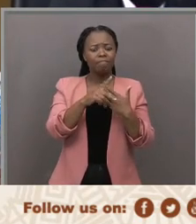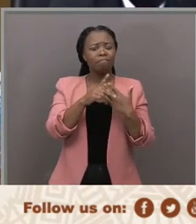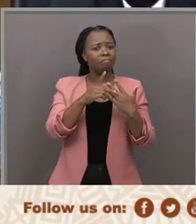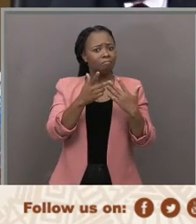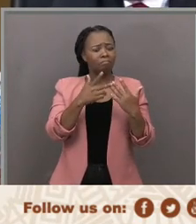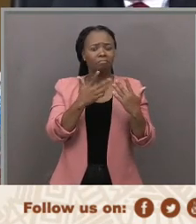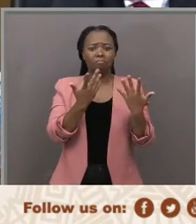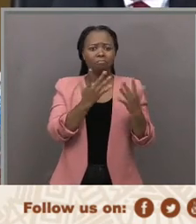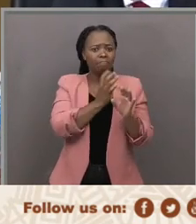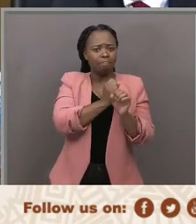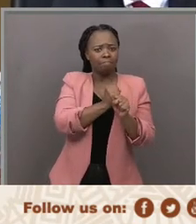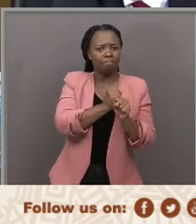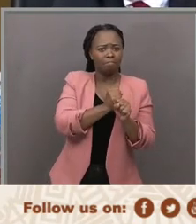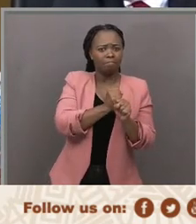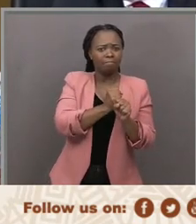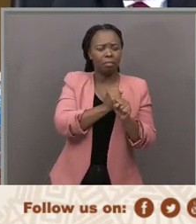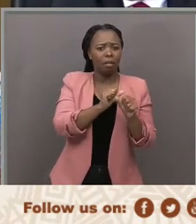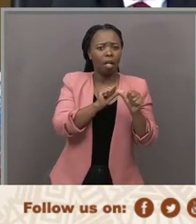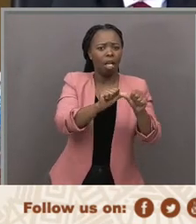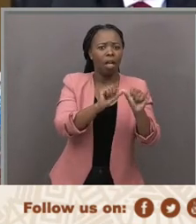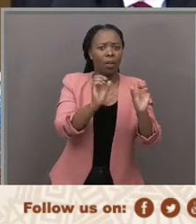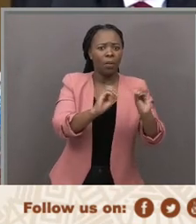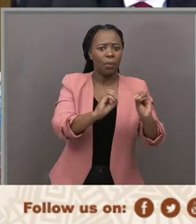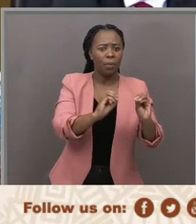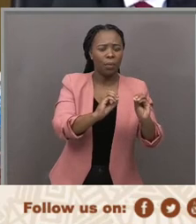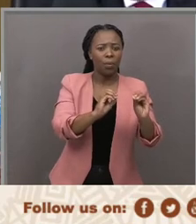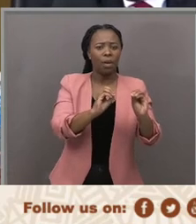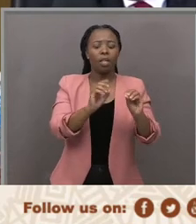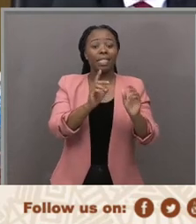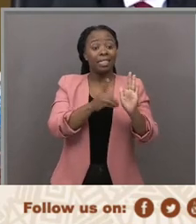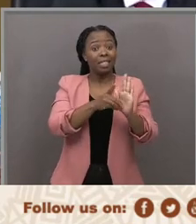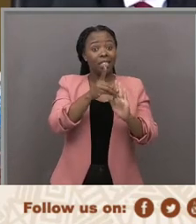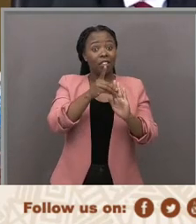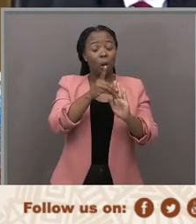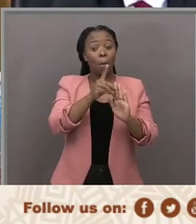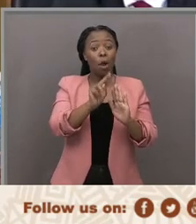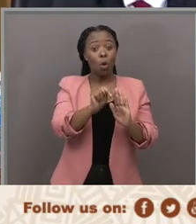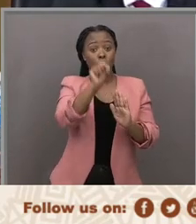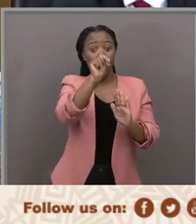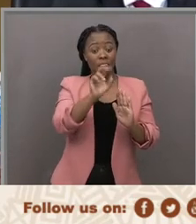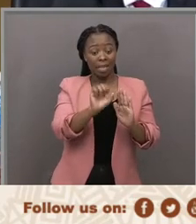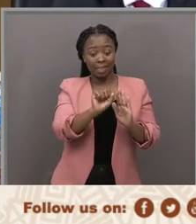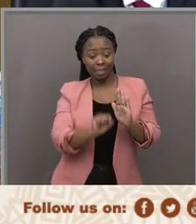the developments in the north and developments in the south, those projects are now